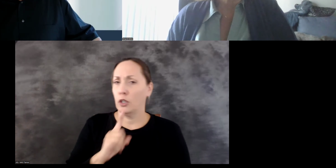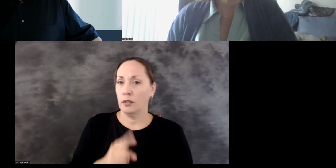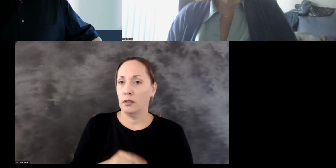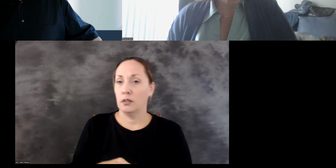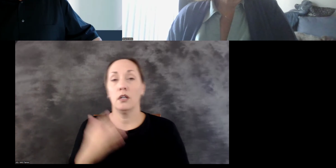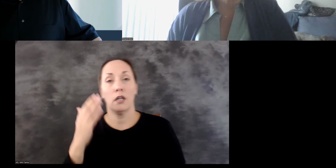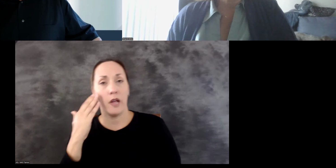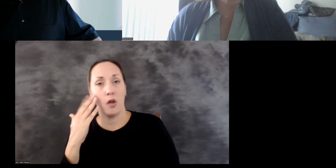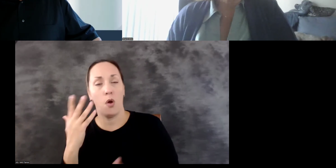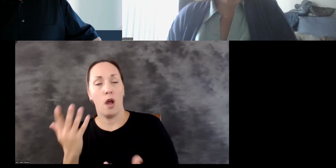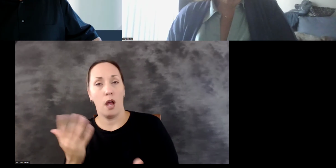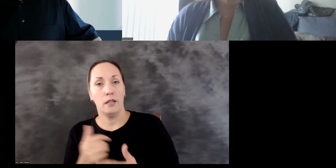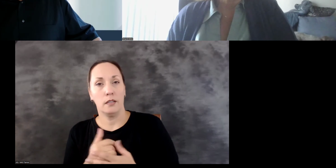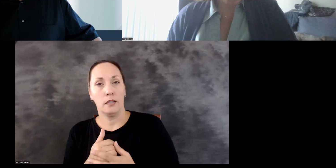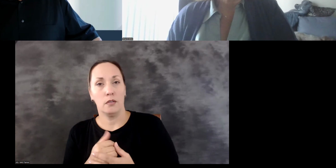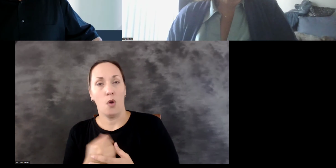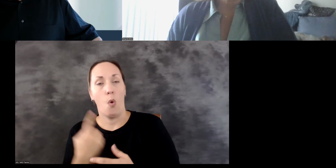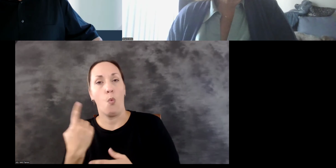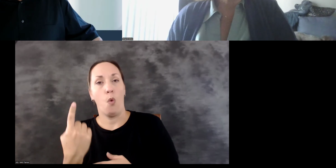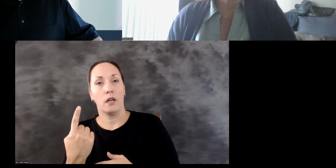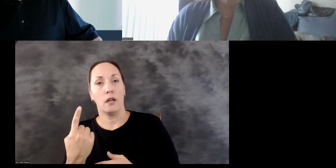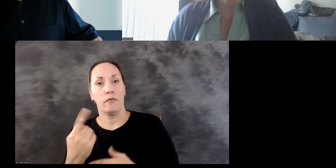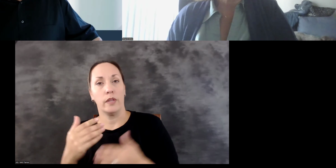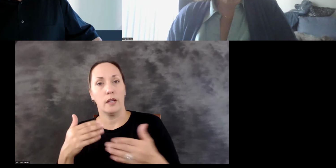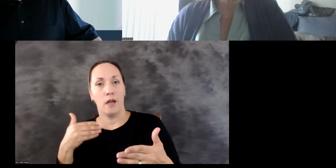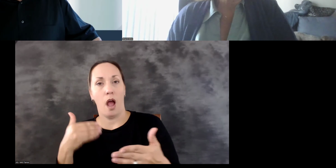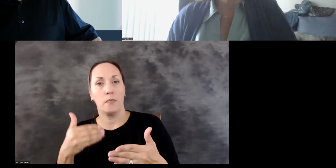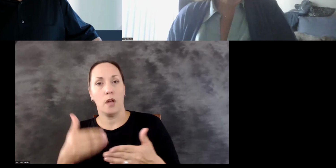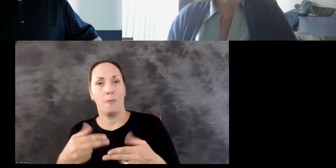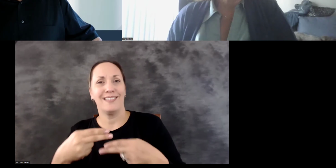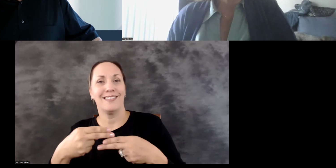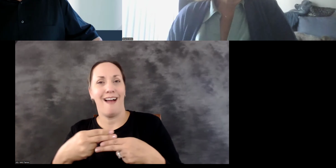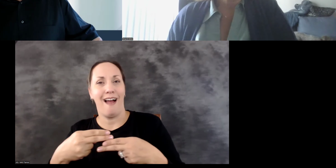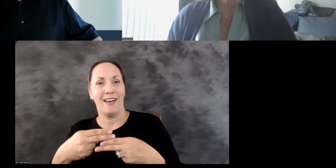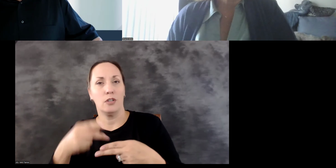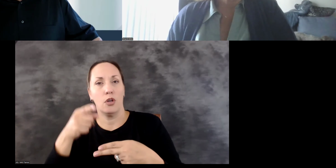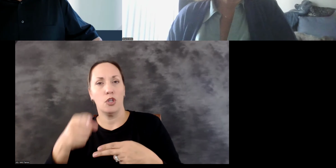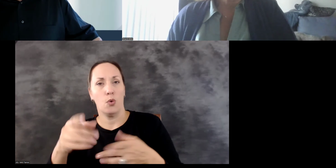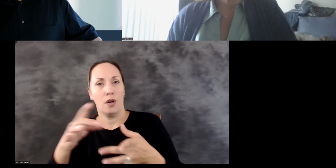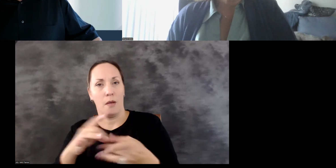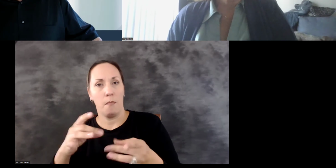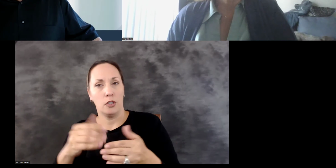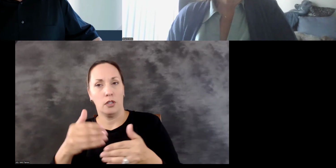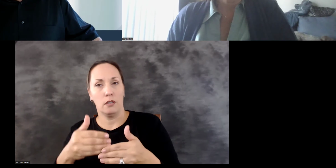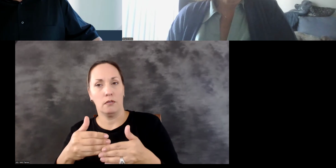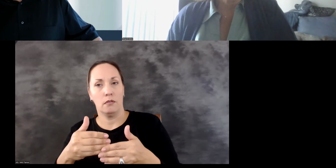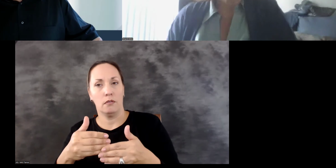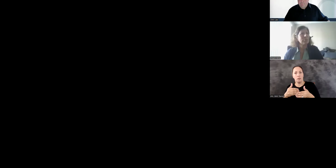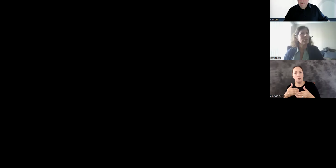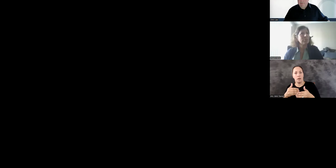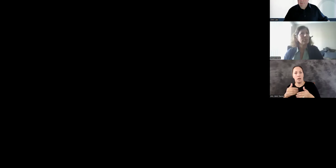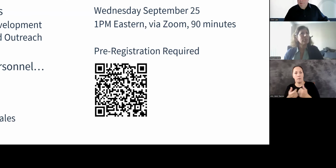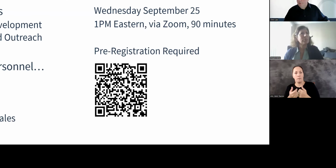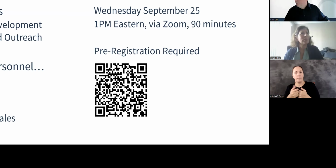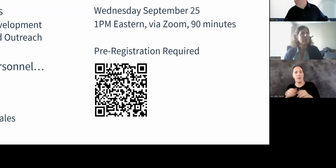on one of the upcoming slides, you're going to mention the Yeah, upcoming I open